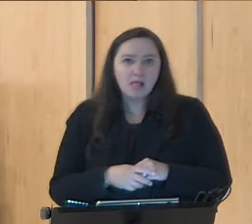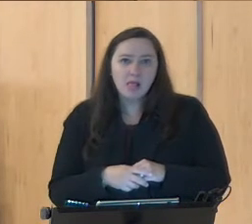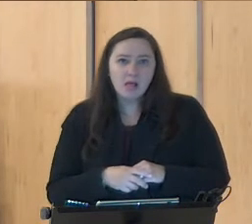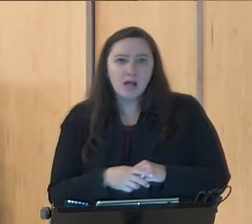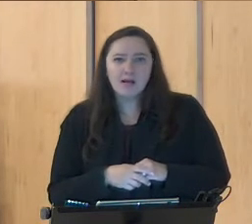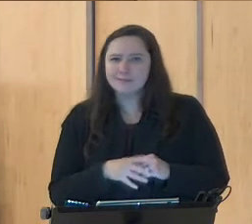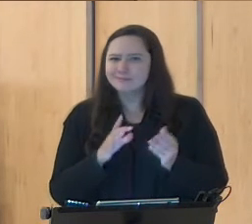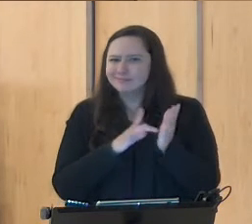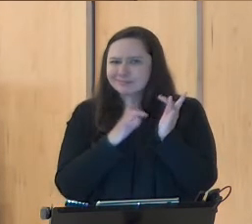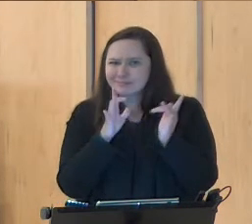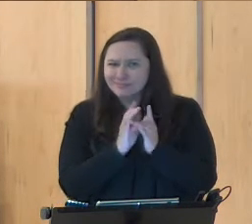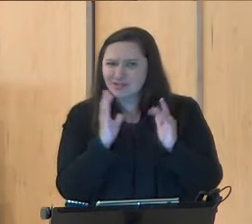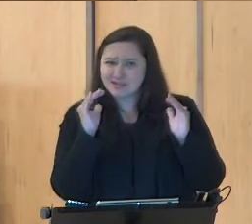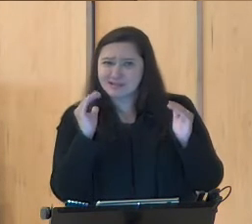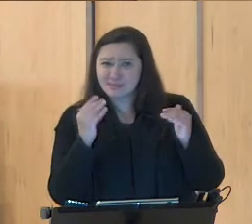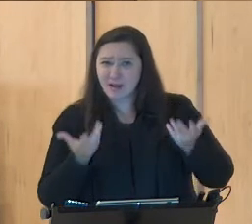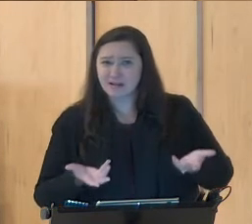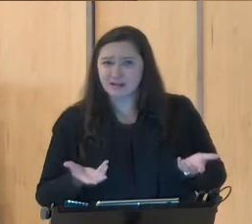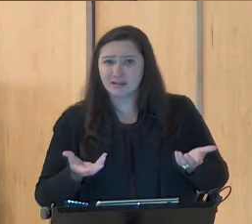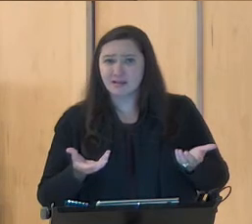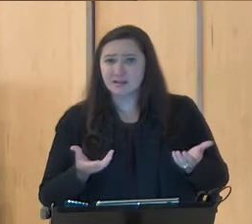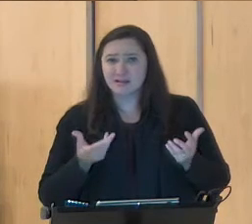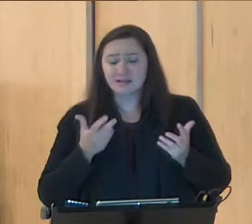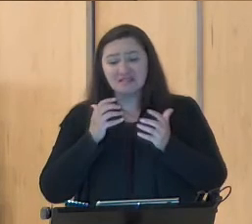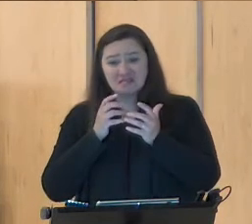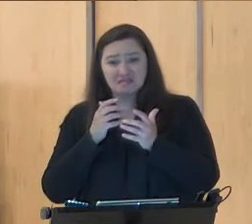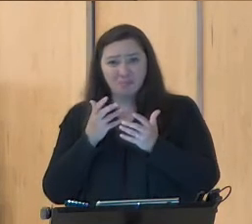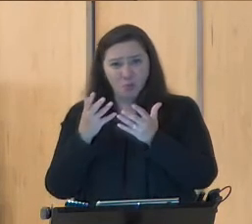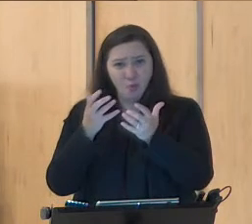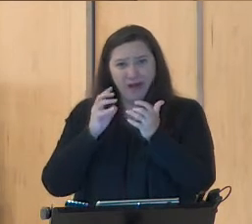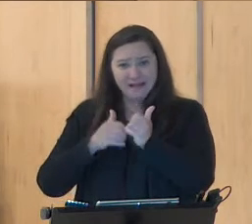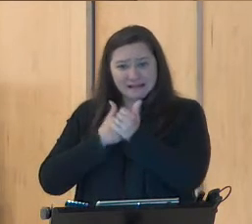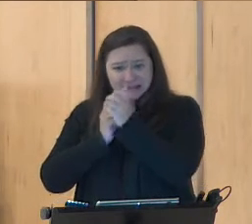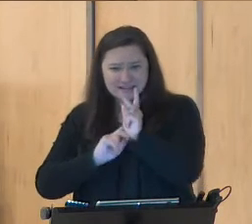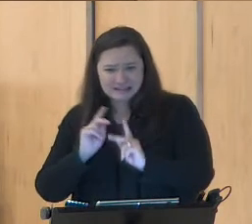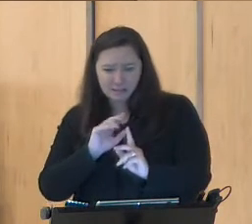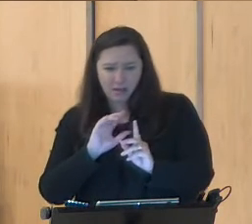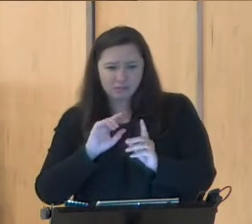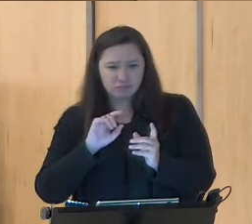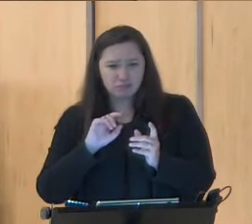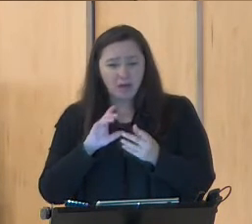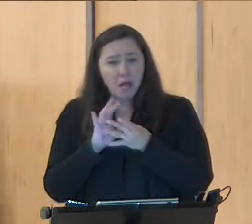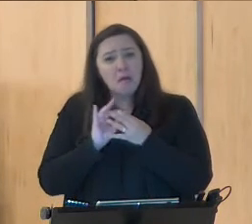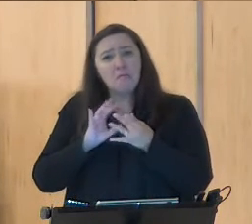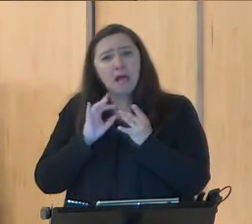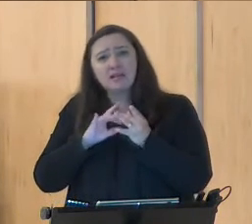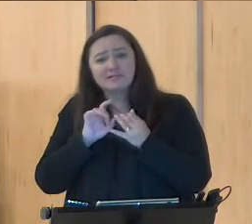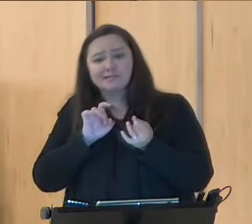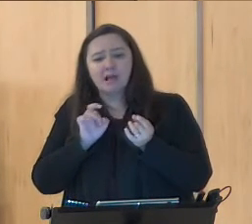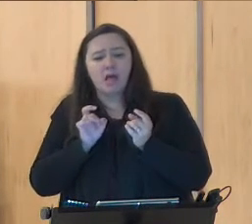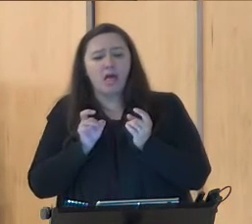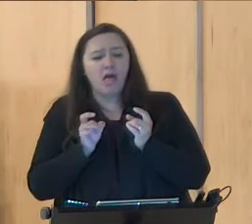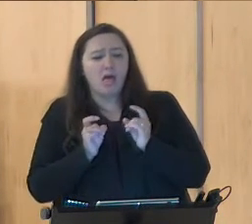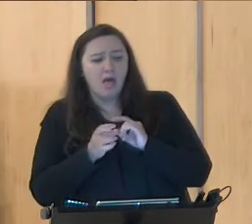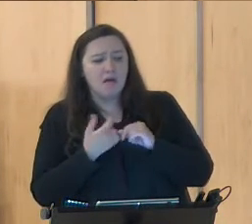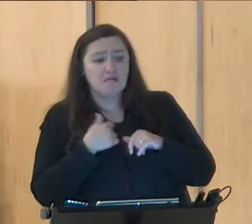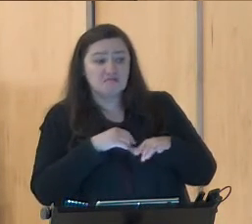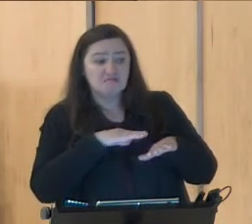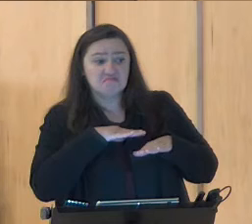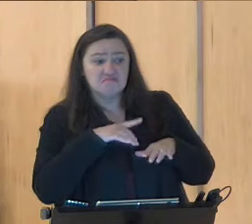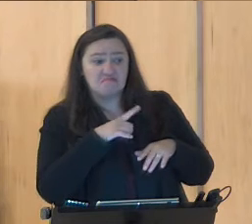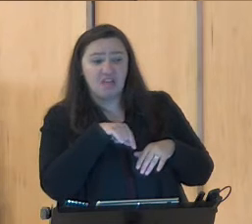He didn't expect his disciples to change the message to satisfy what people wanted to